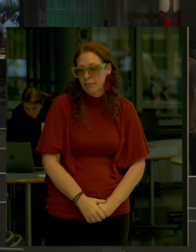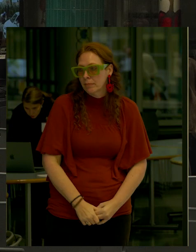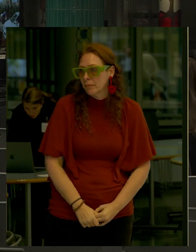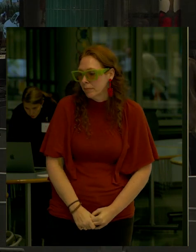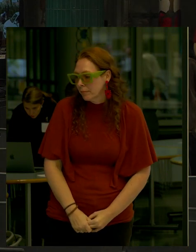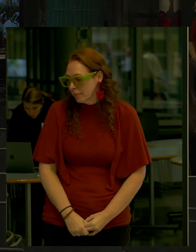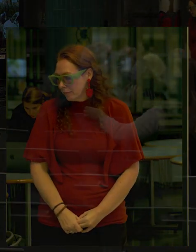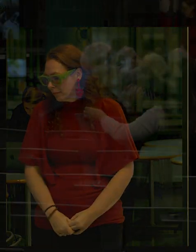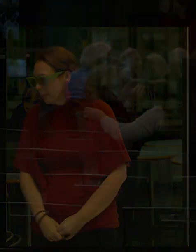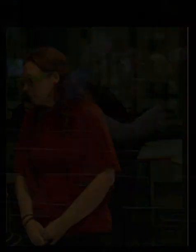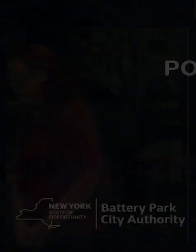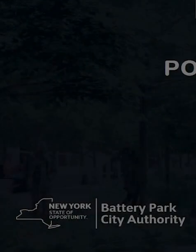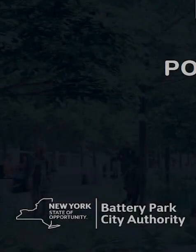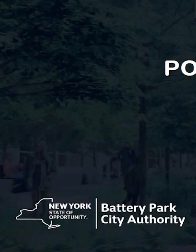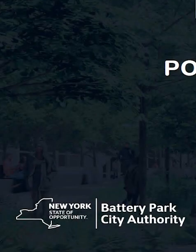Thank you